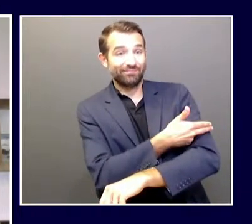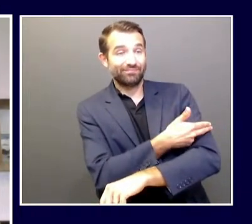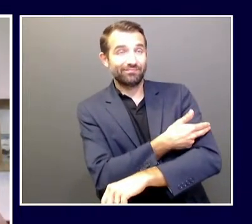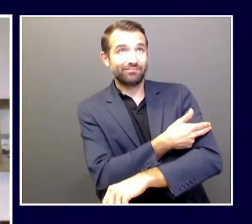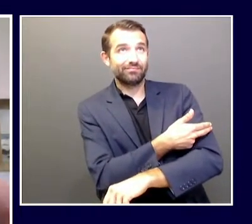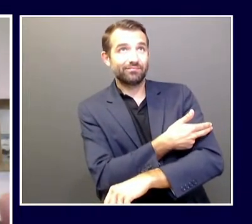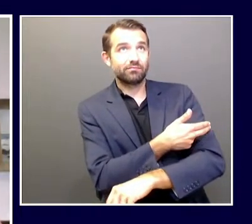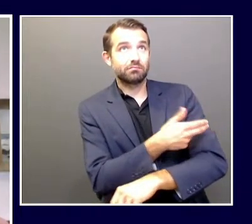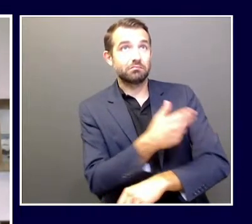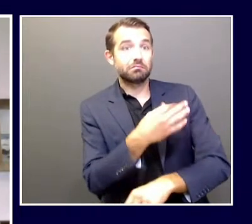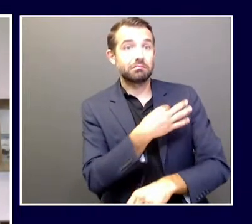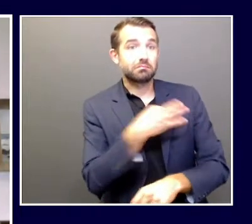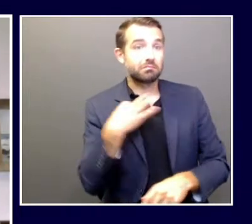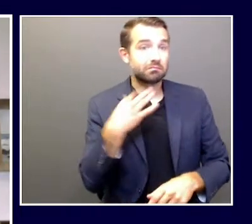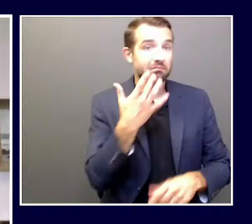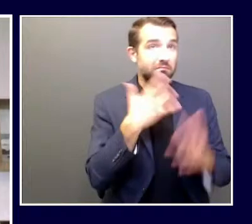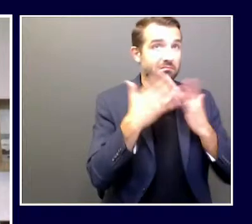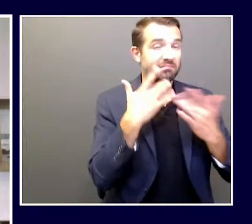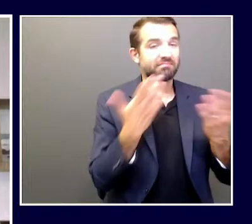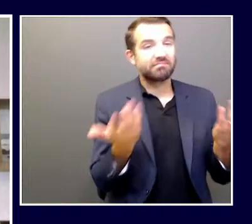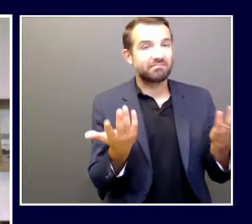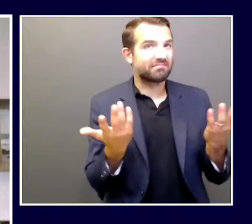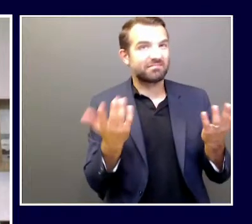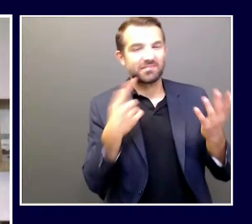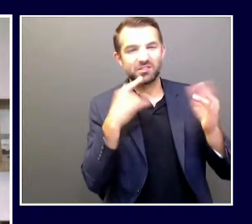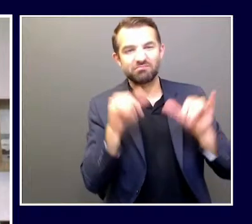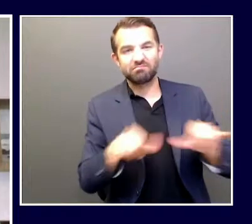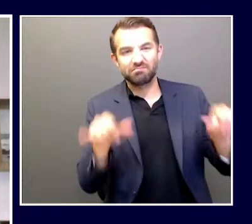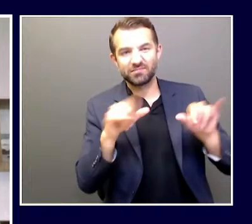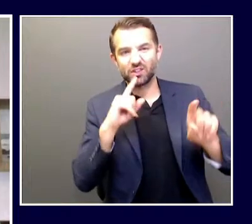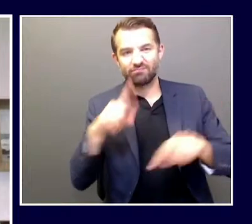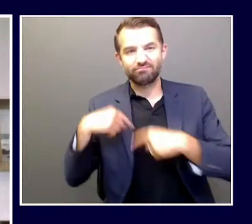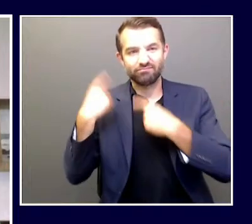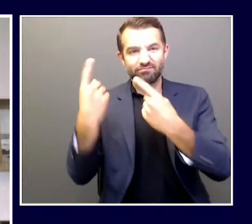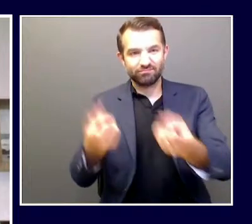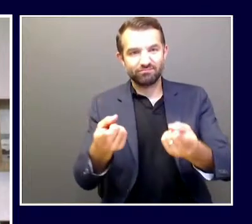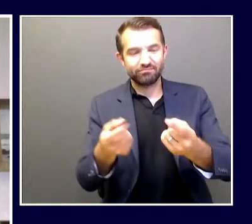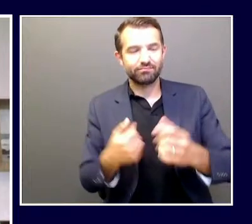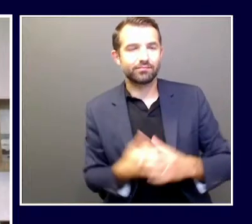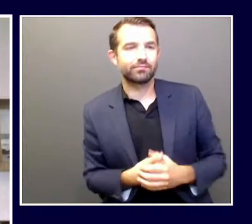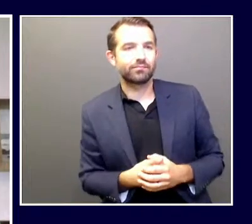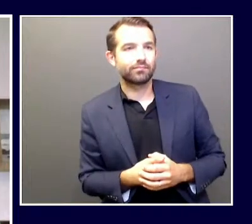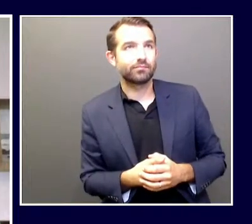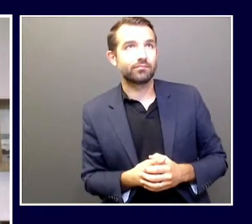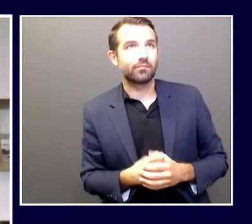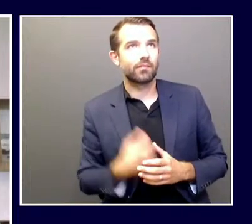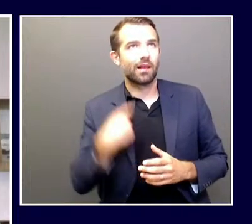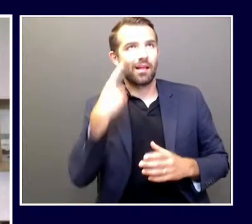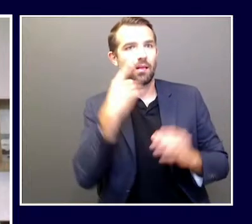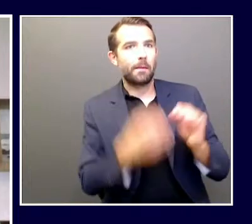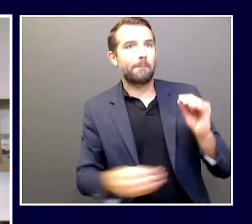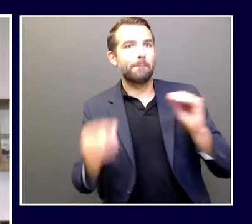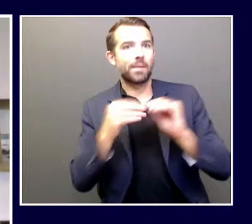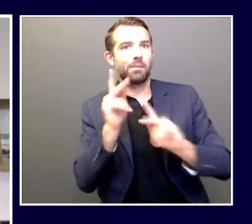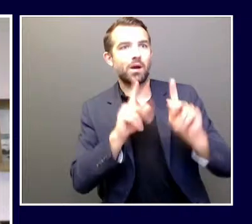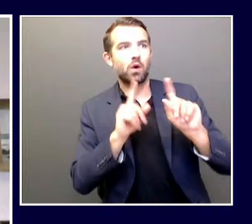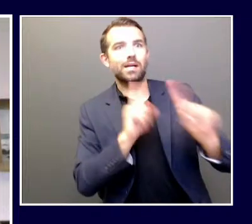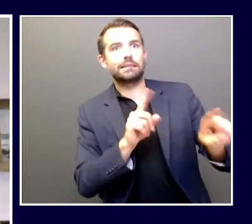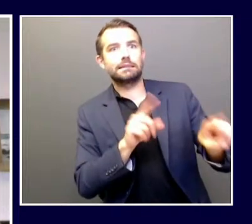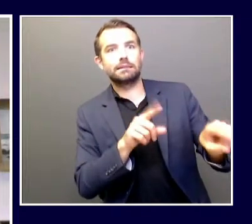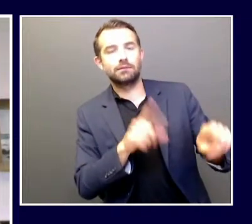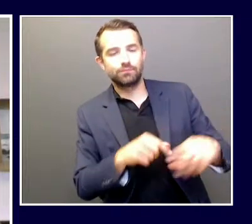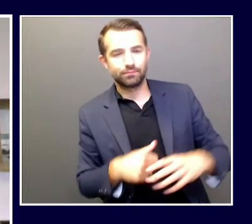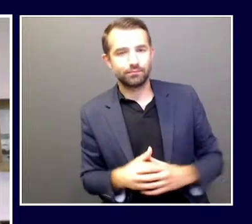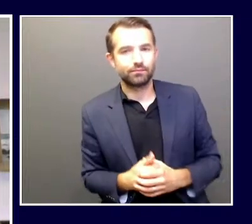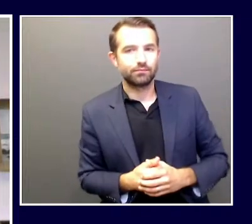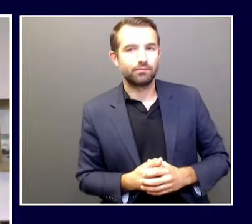I don't know has changed appreciably. It's more that there are just more people in the hospital, COVID and non-COVID. Yeah.